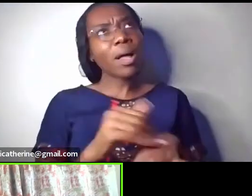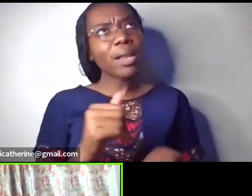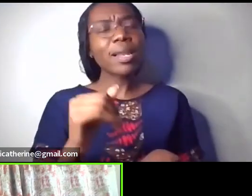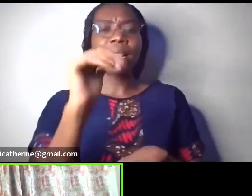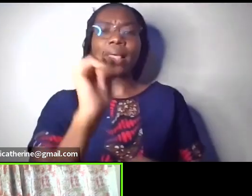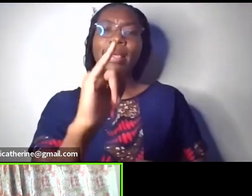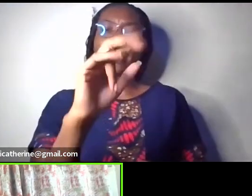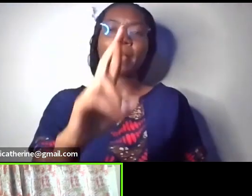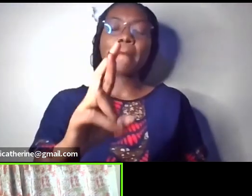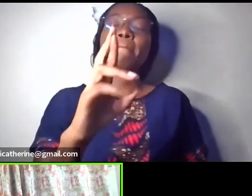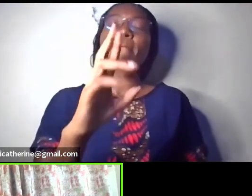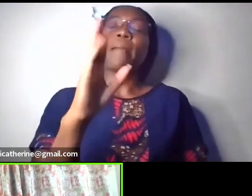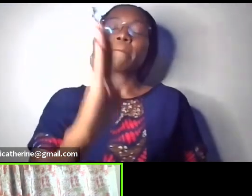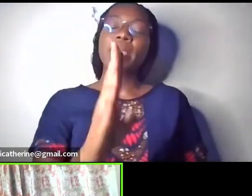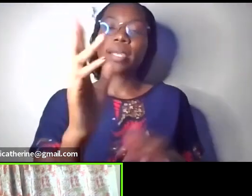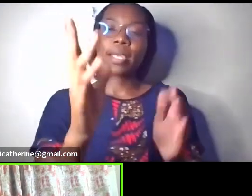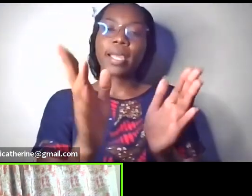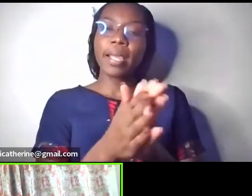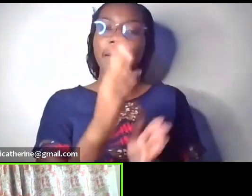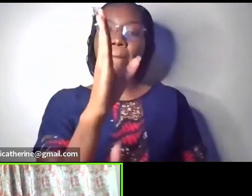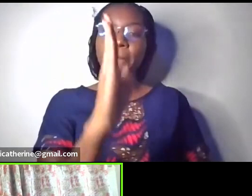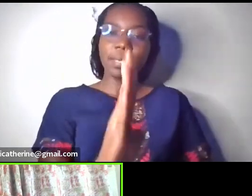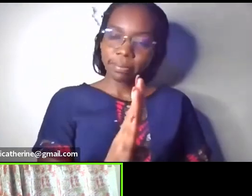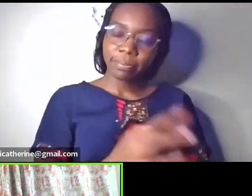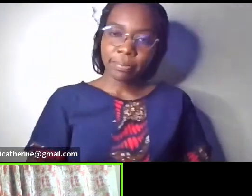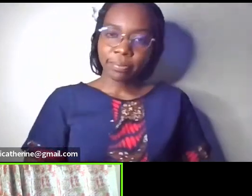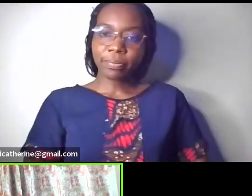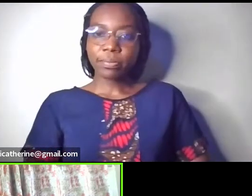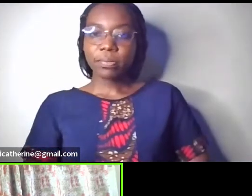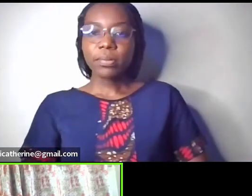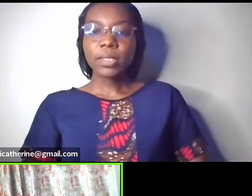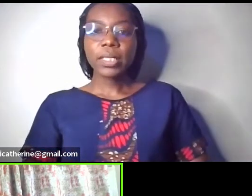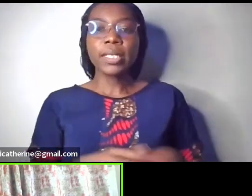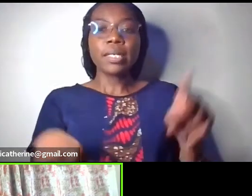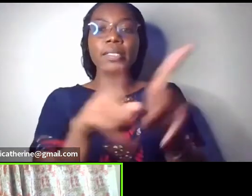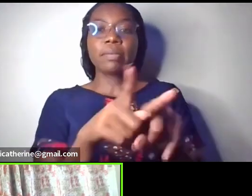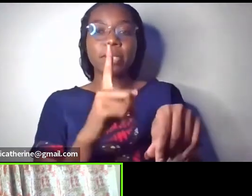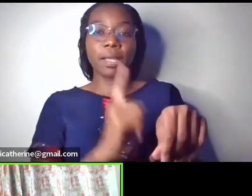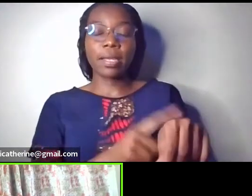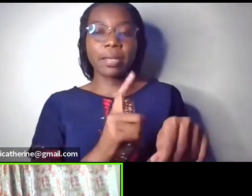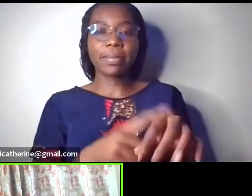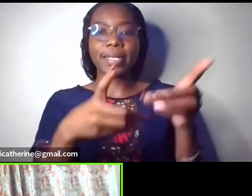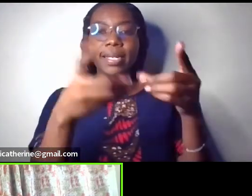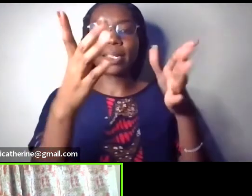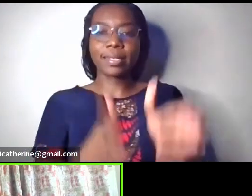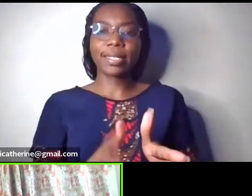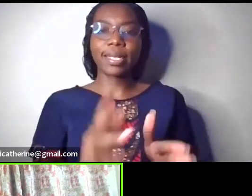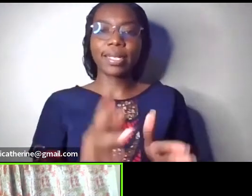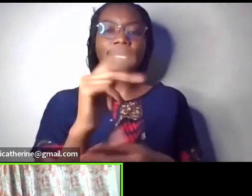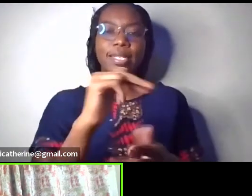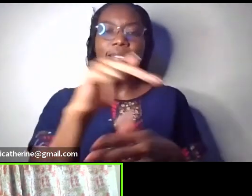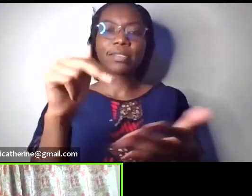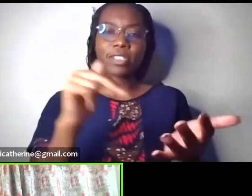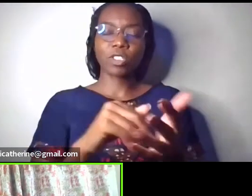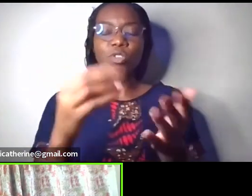vacation rentals because Airbnb is a company name. I'm also a director in Kenya National Chamber of Commerce and Industry,